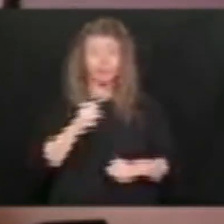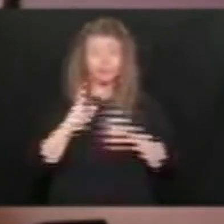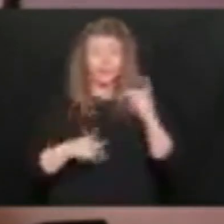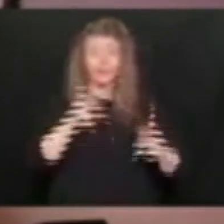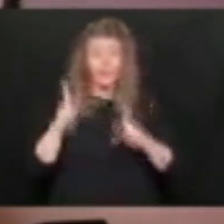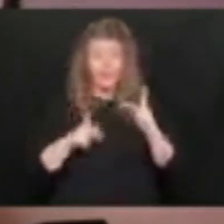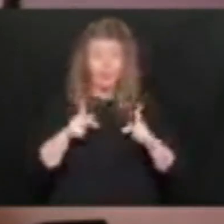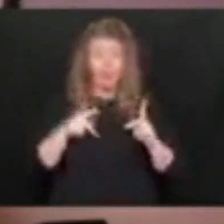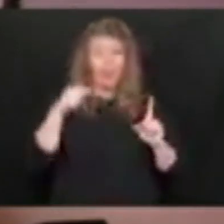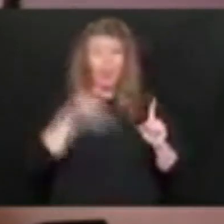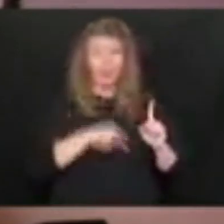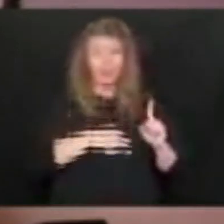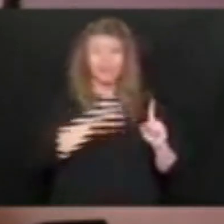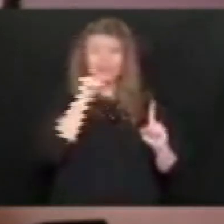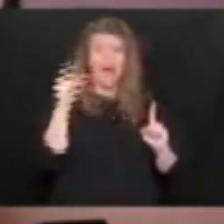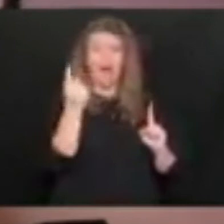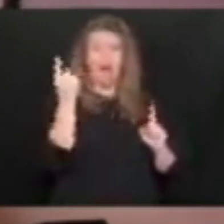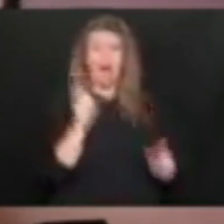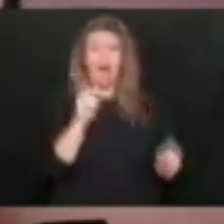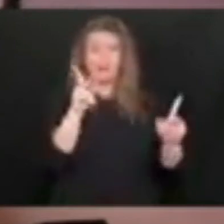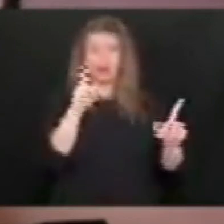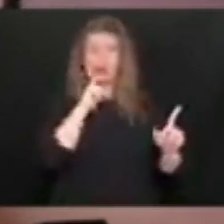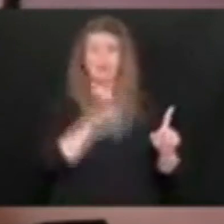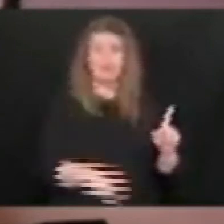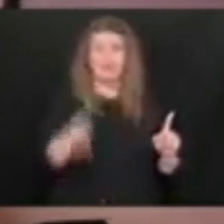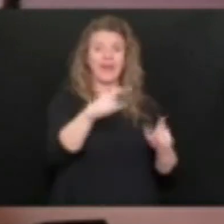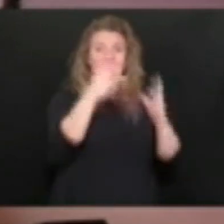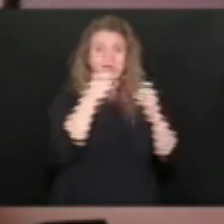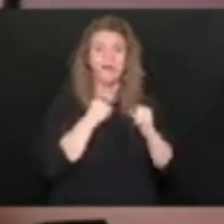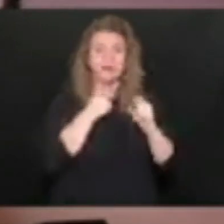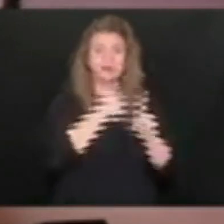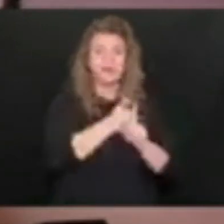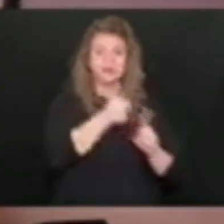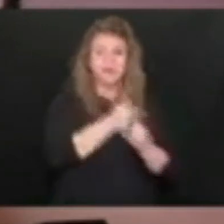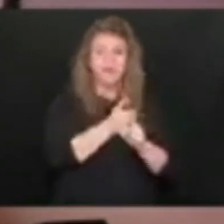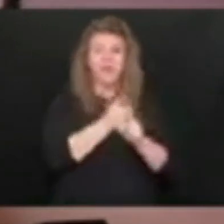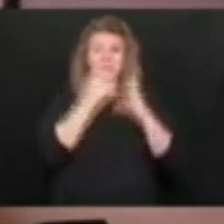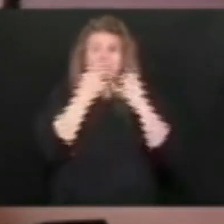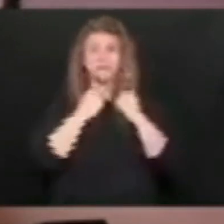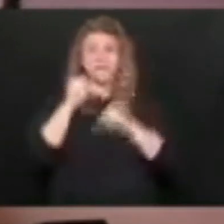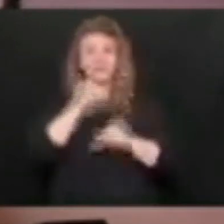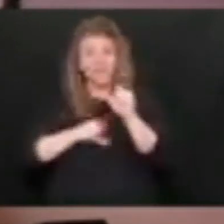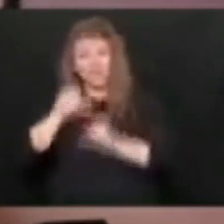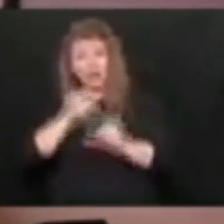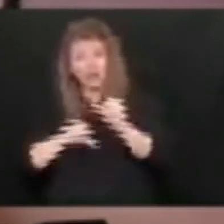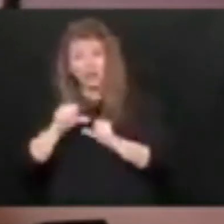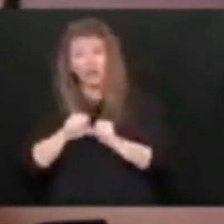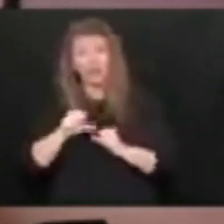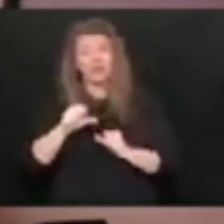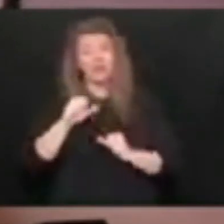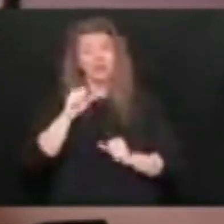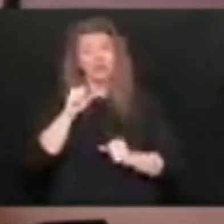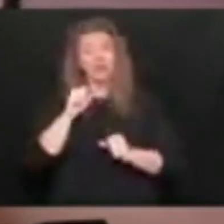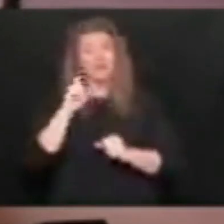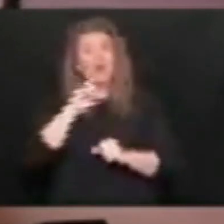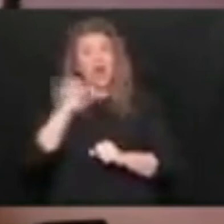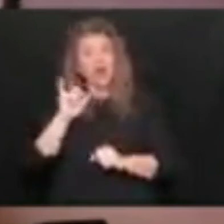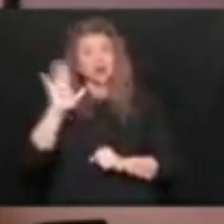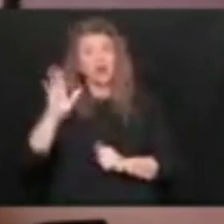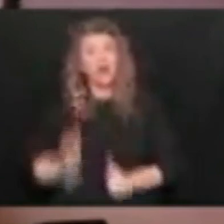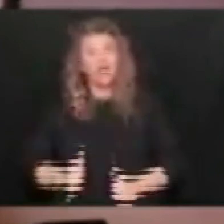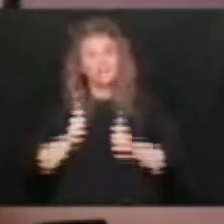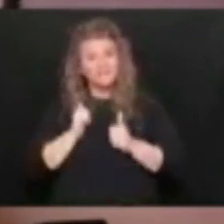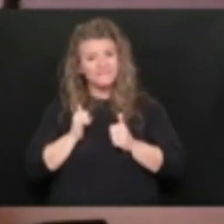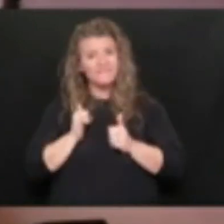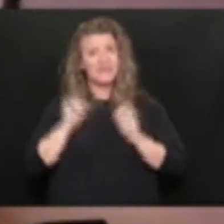that this is not only an opportunity for them to protect themselves and protect each other, to live a regular life, to be able